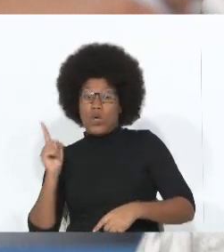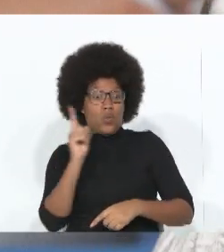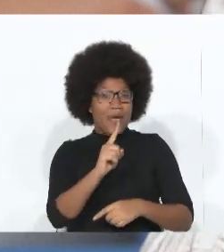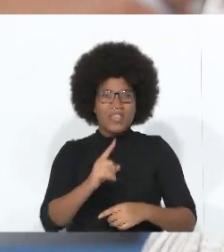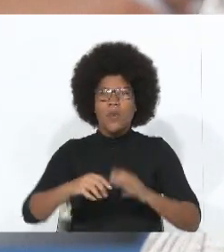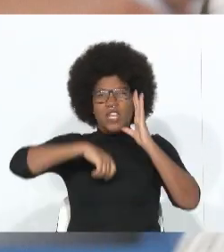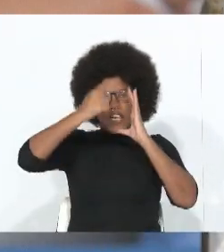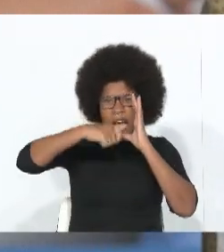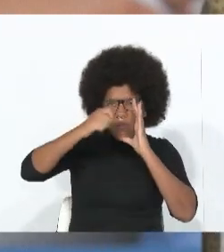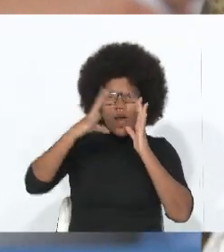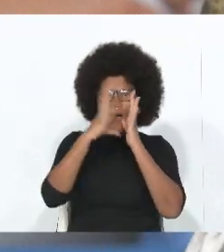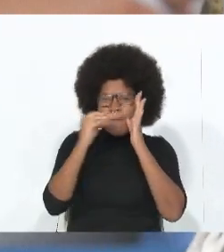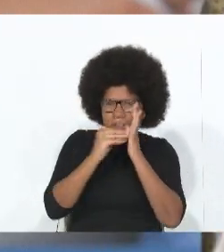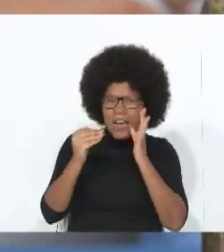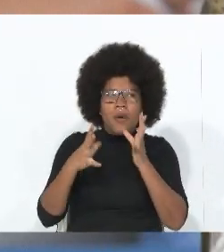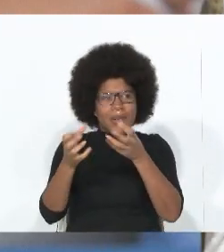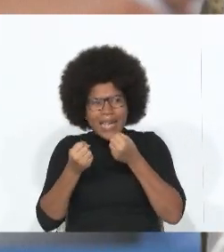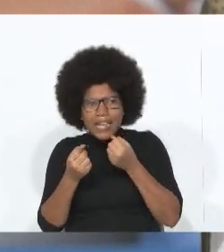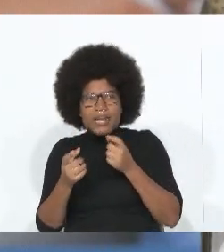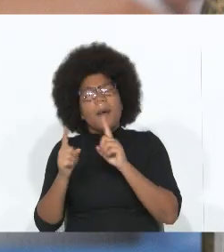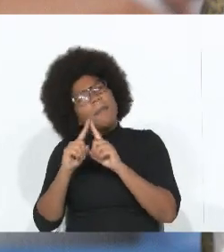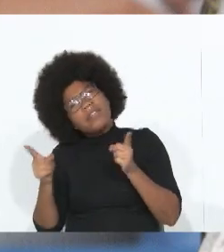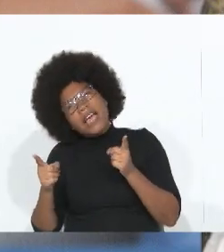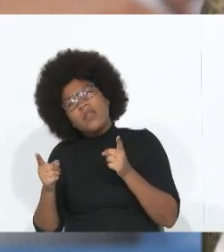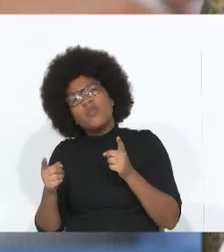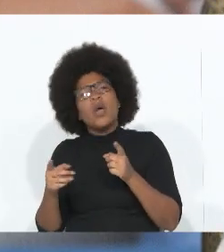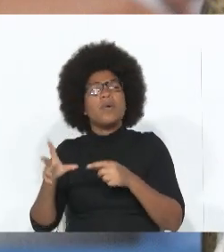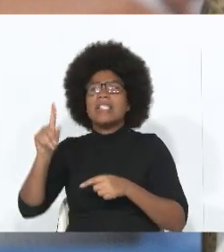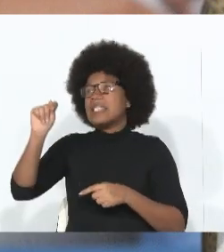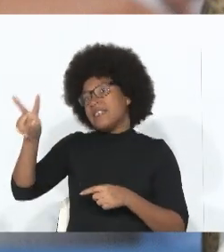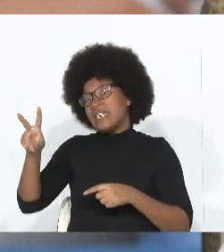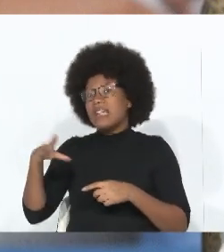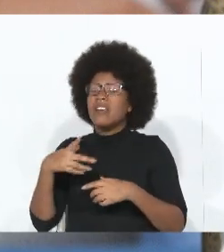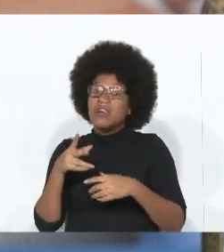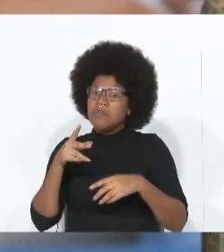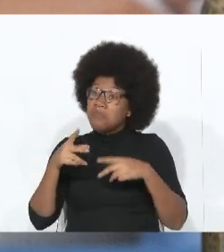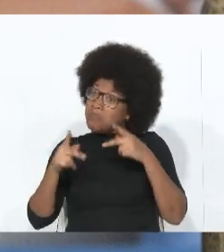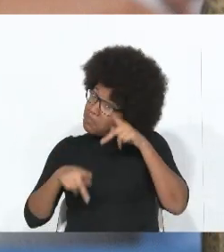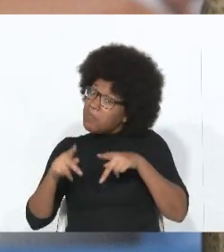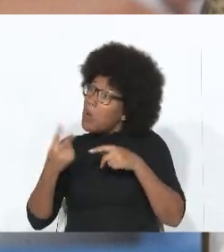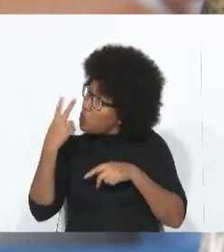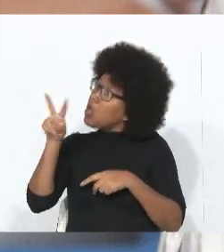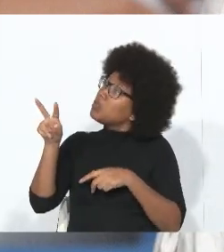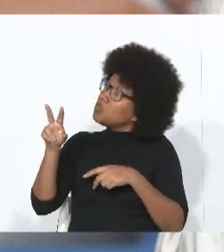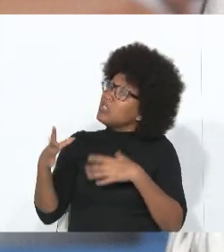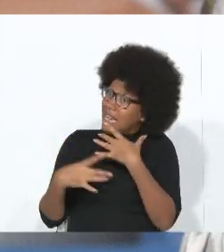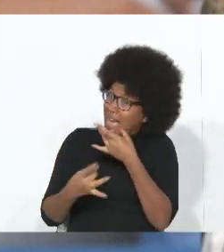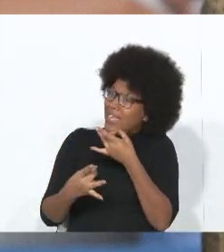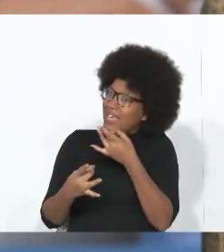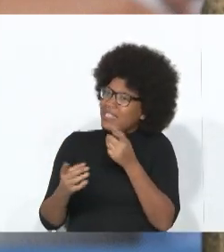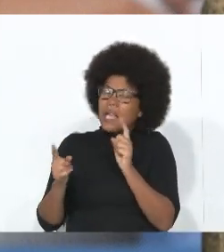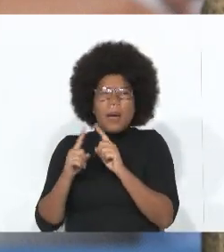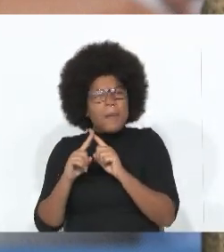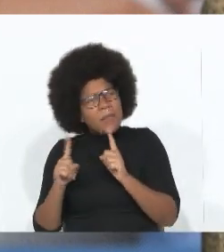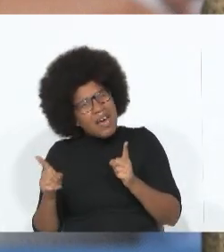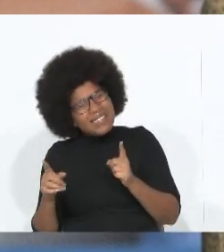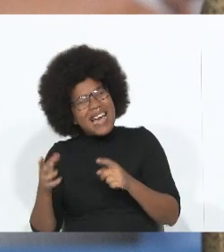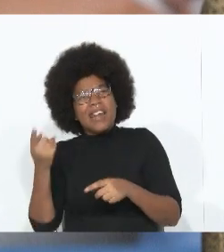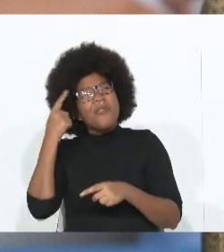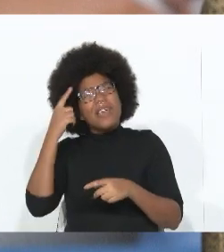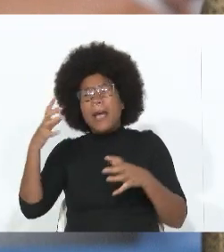shot it, we get it. But when we play it on television and the audience like it, I don't find it ever did justice